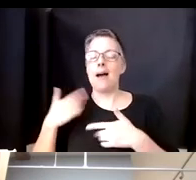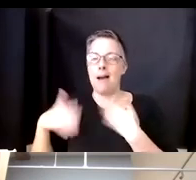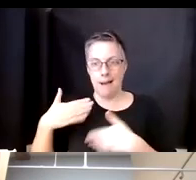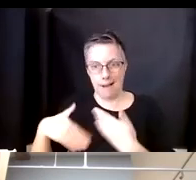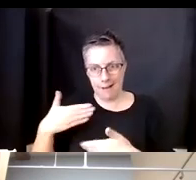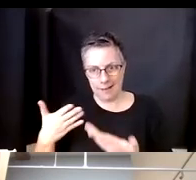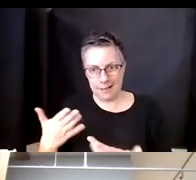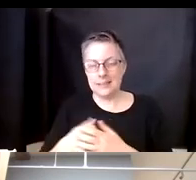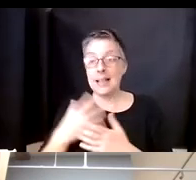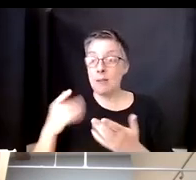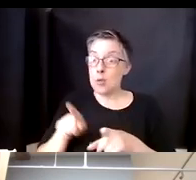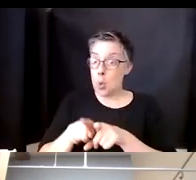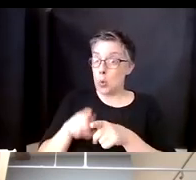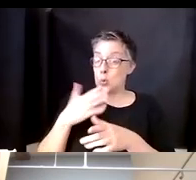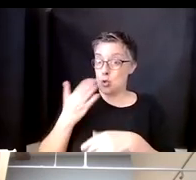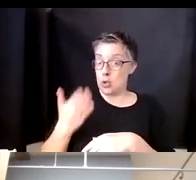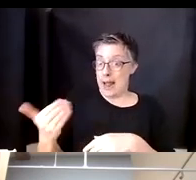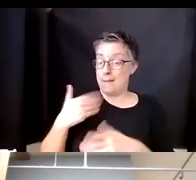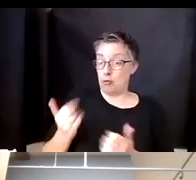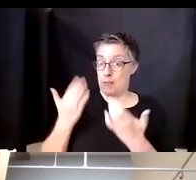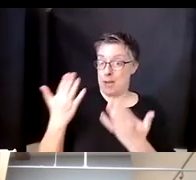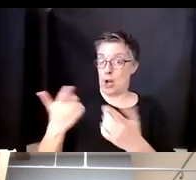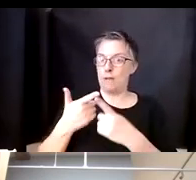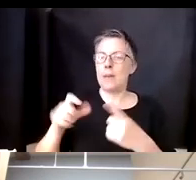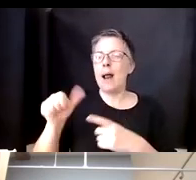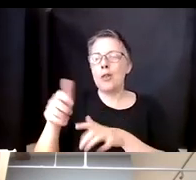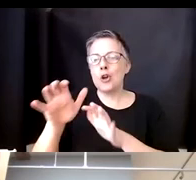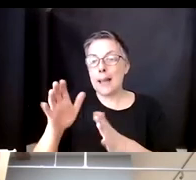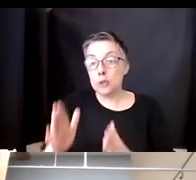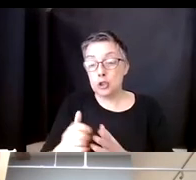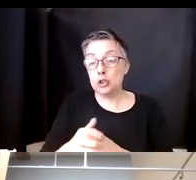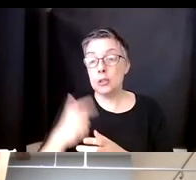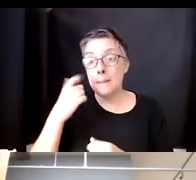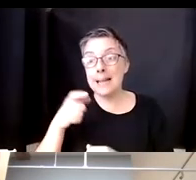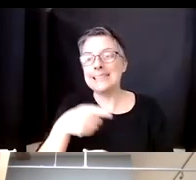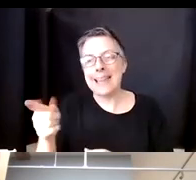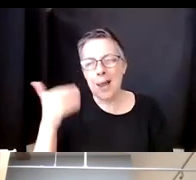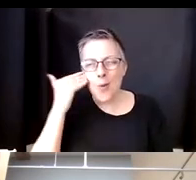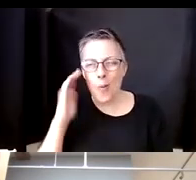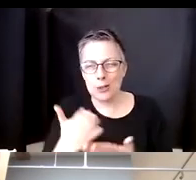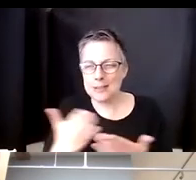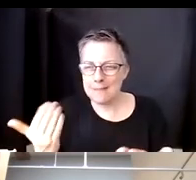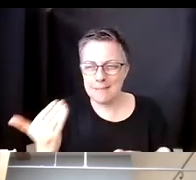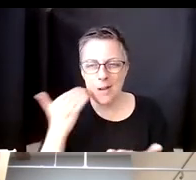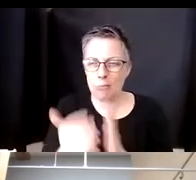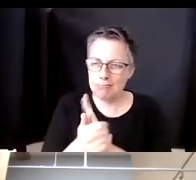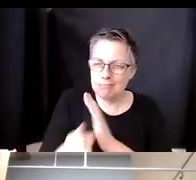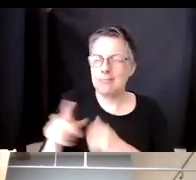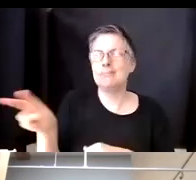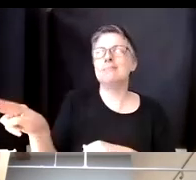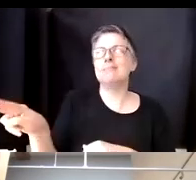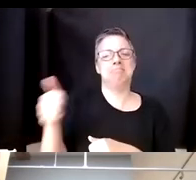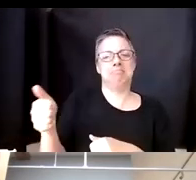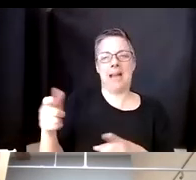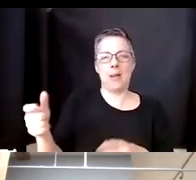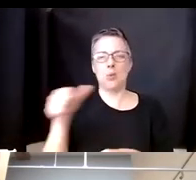that's also a really good thing, is to have a recommendation come from another captioner, because they know their staff and they know who's good and who is